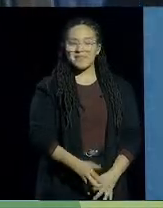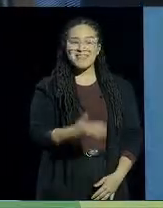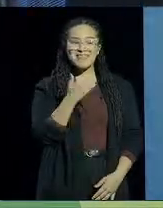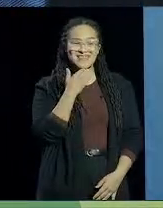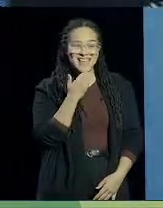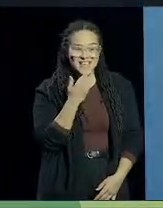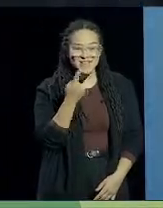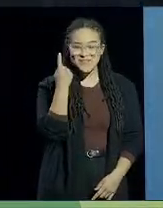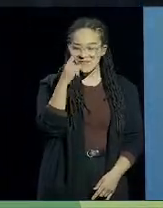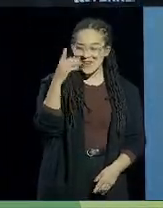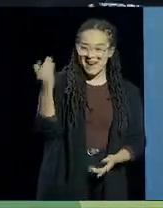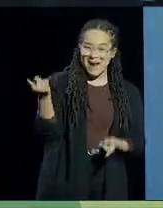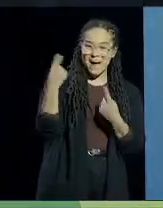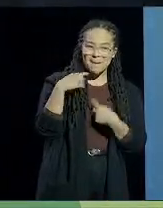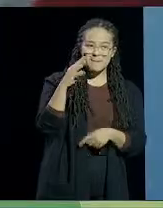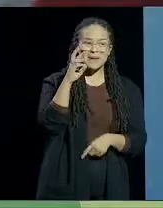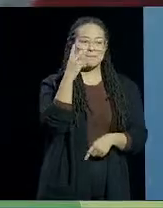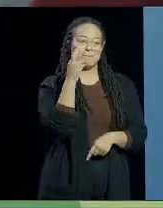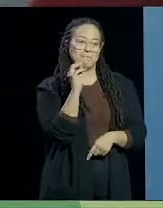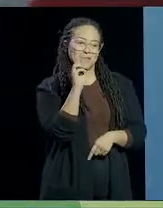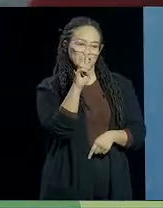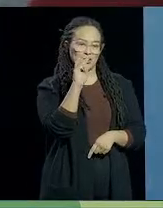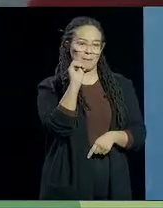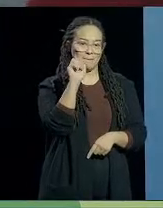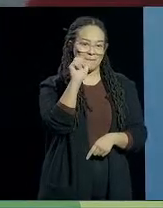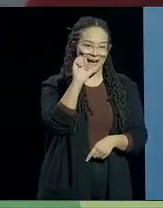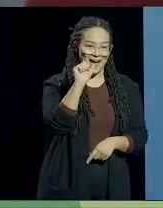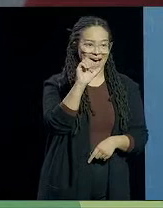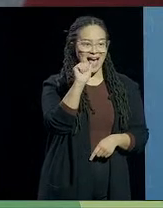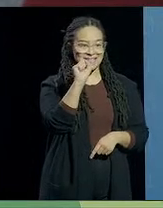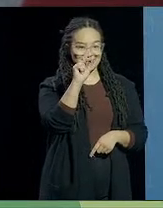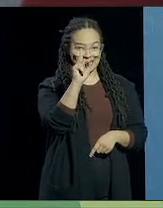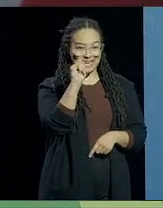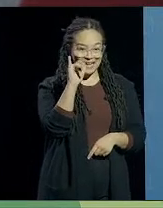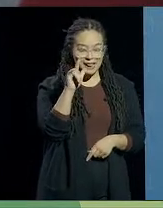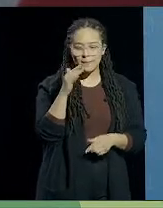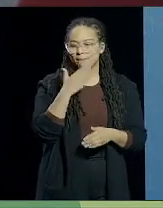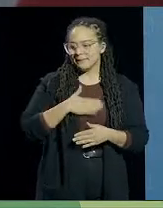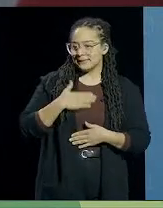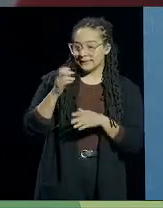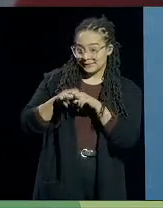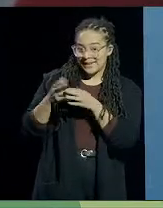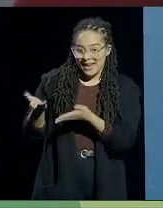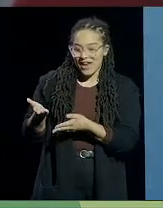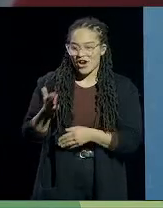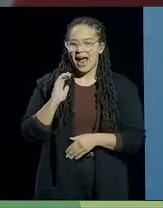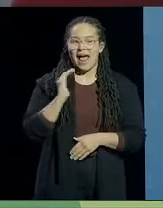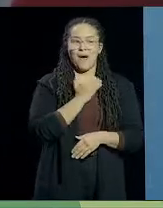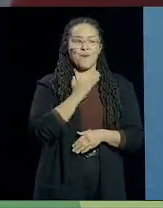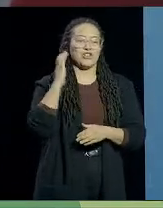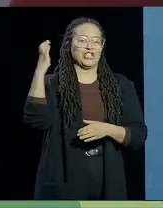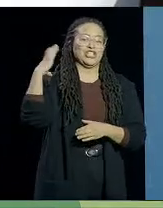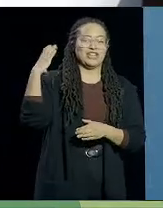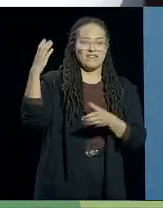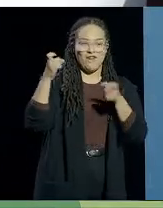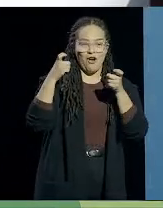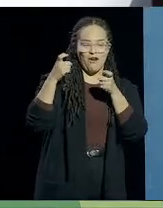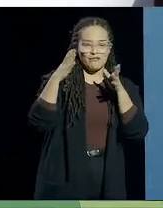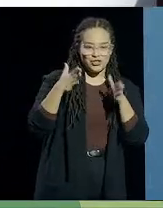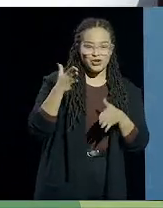Thank you so much for coming, Mr. McGaskill. You can take a seat over there, and our Chief Digital Officer will be with you shortly. Okay.